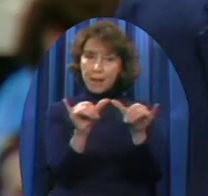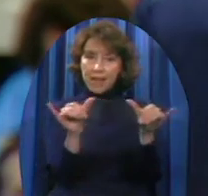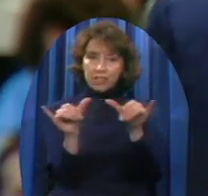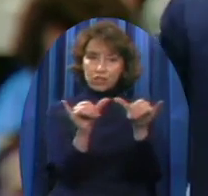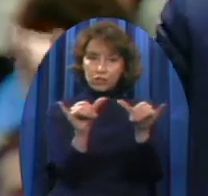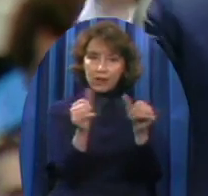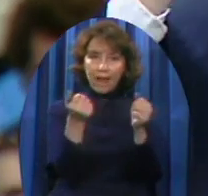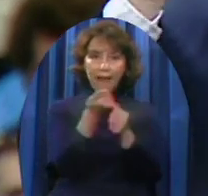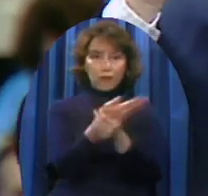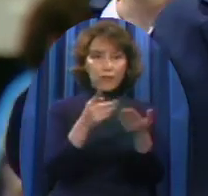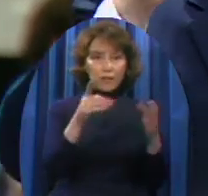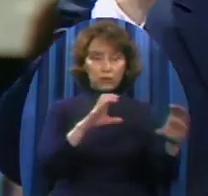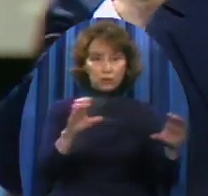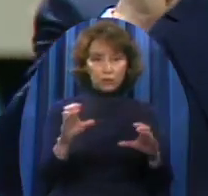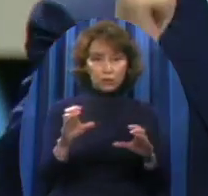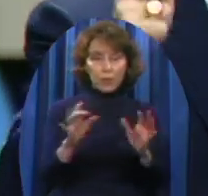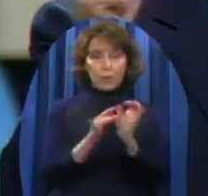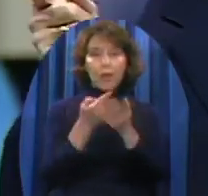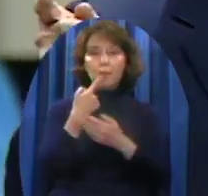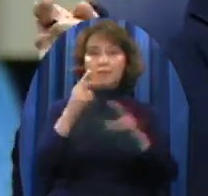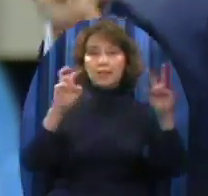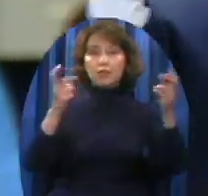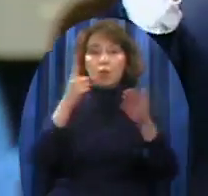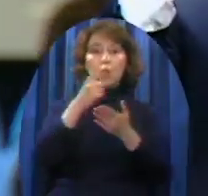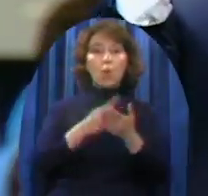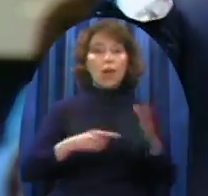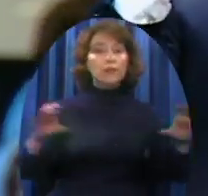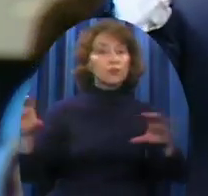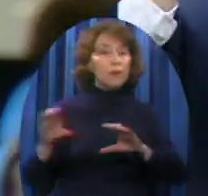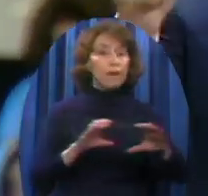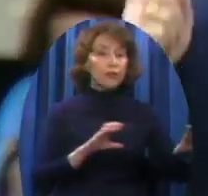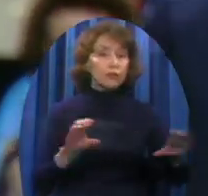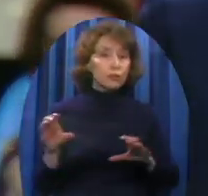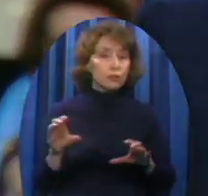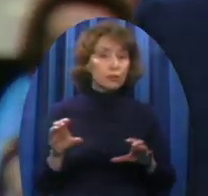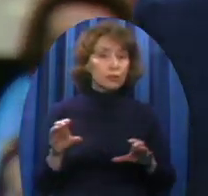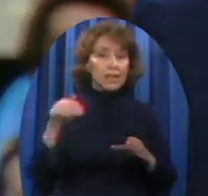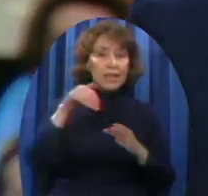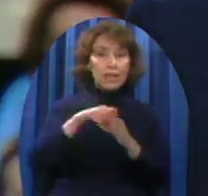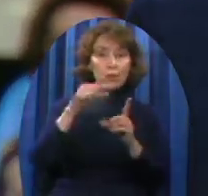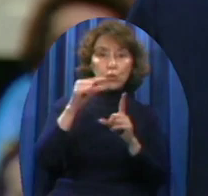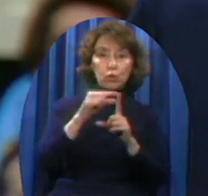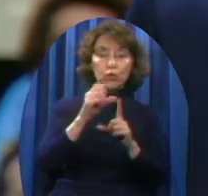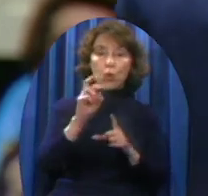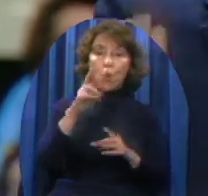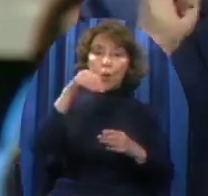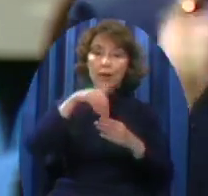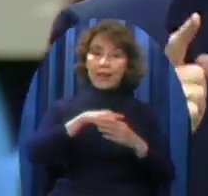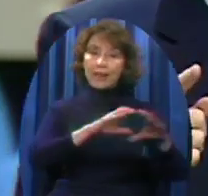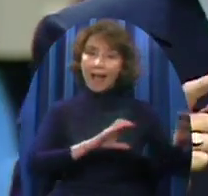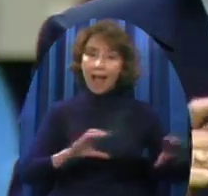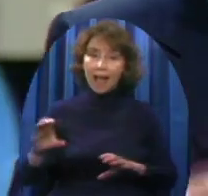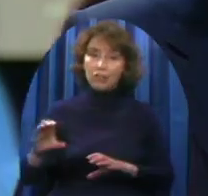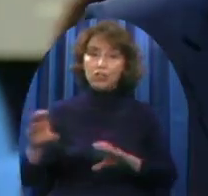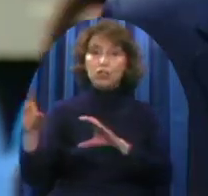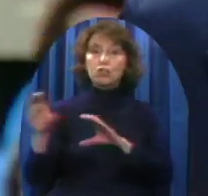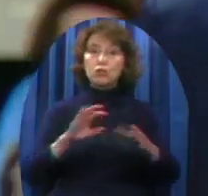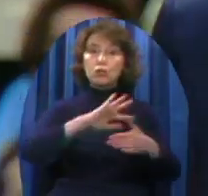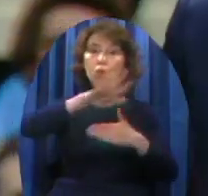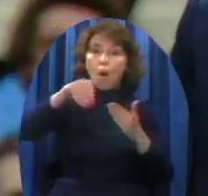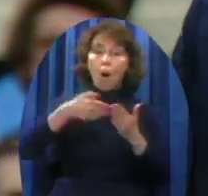1 Corinthians 10:31, whatsoever you do, in word or in deed, do all to the glory of God. Is it possible for